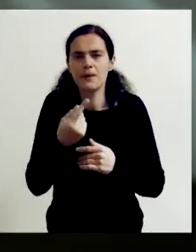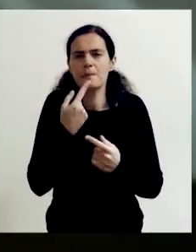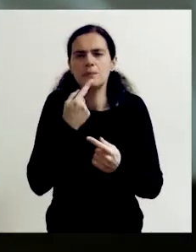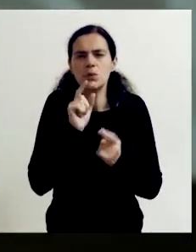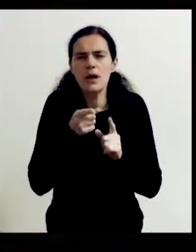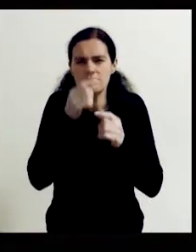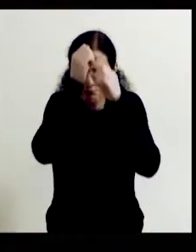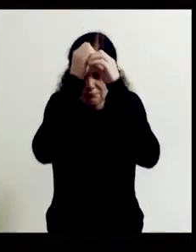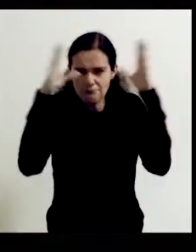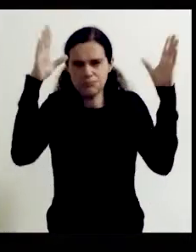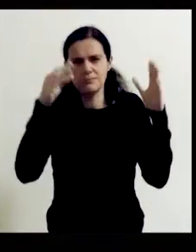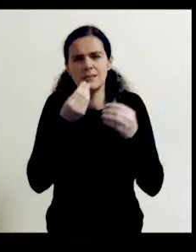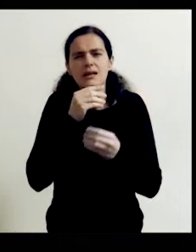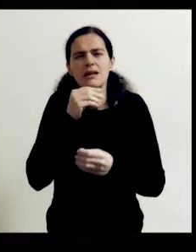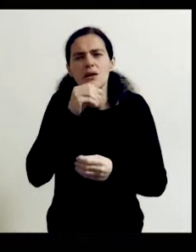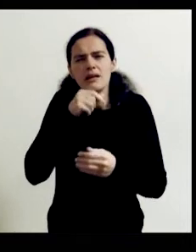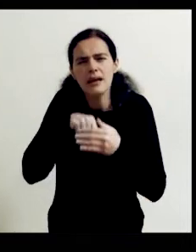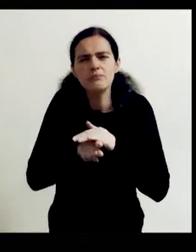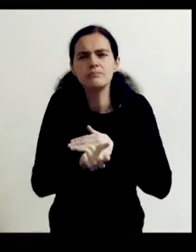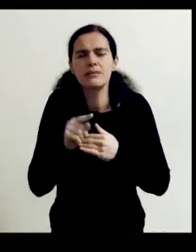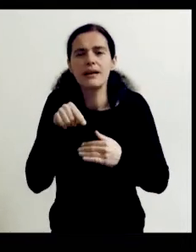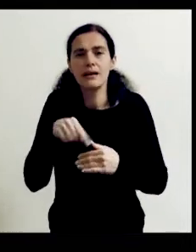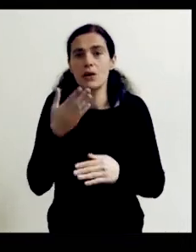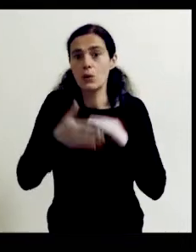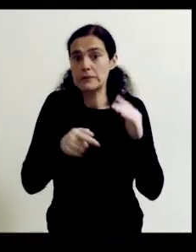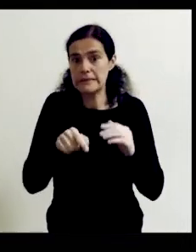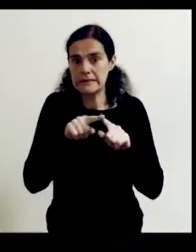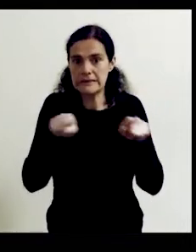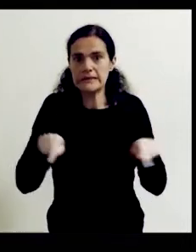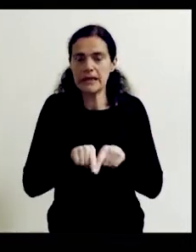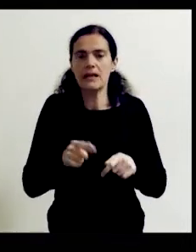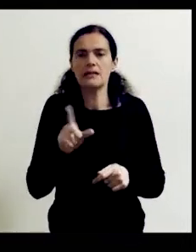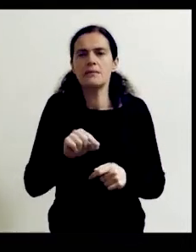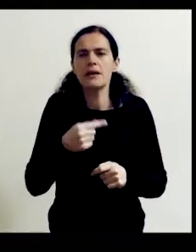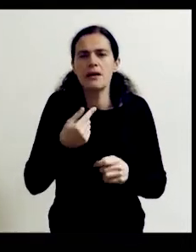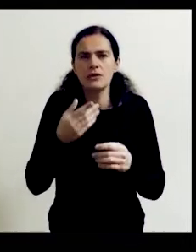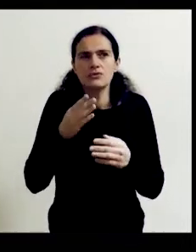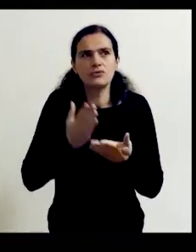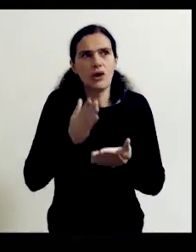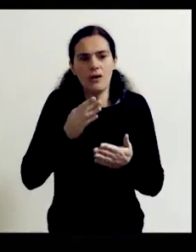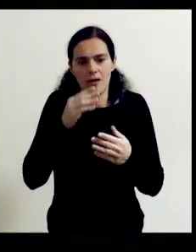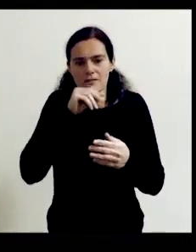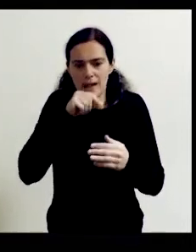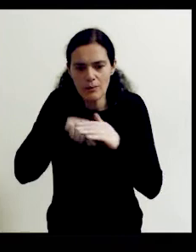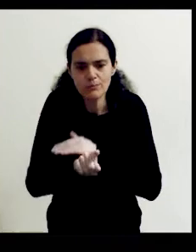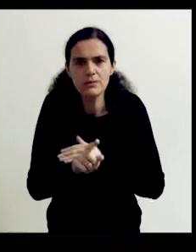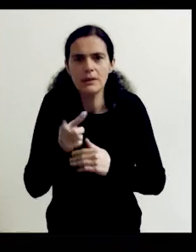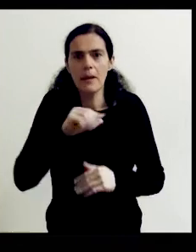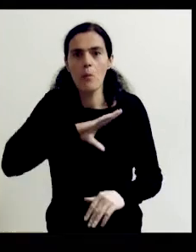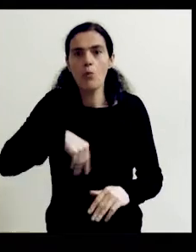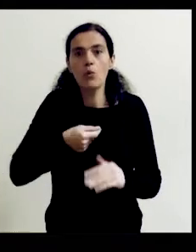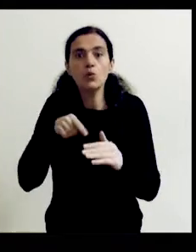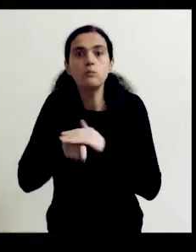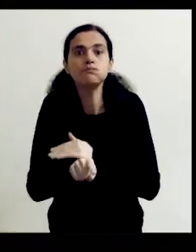notion of underground is not foreign to what's happening in this room. And more than underground, I would say the notion